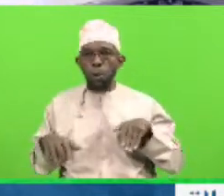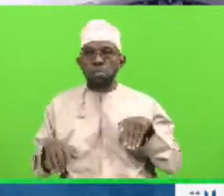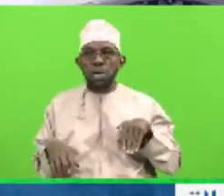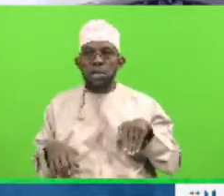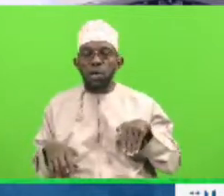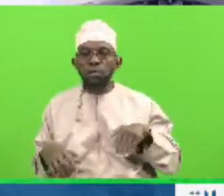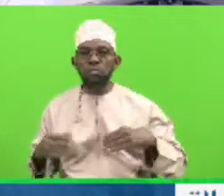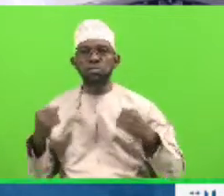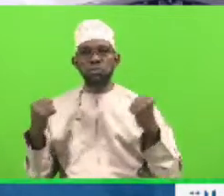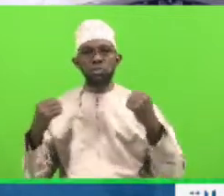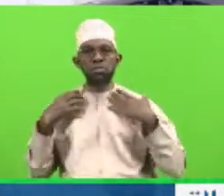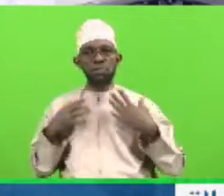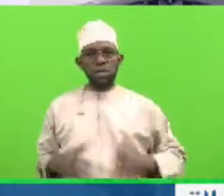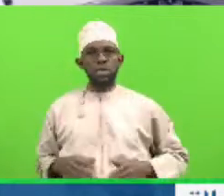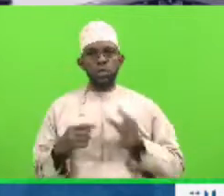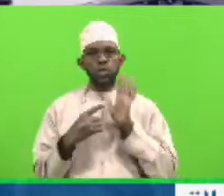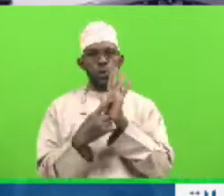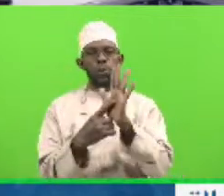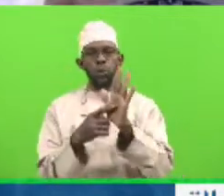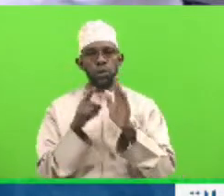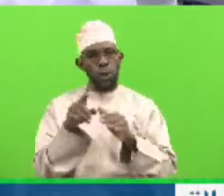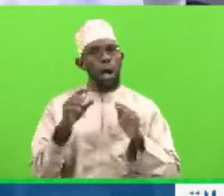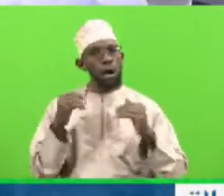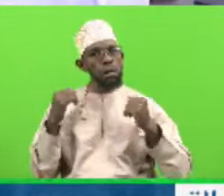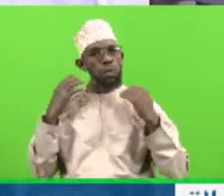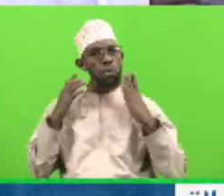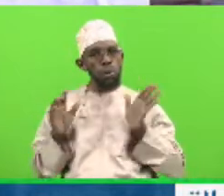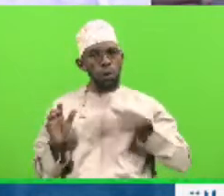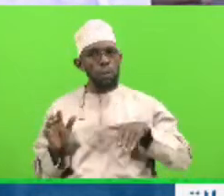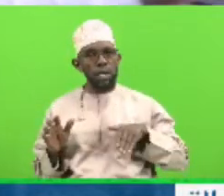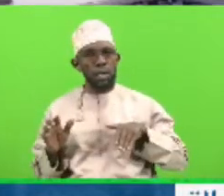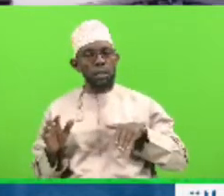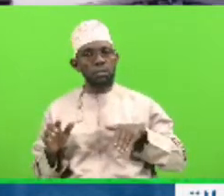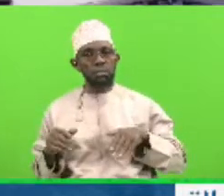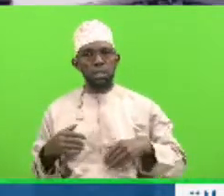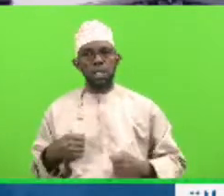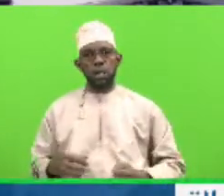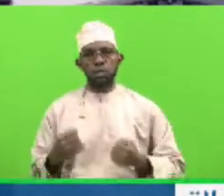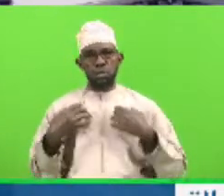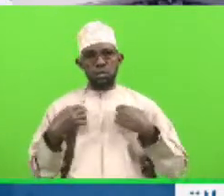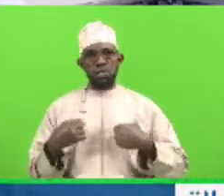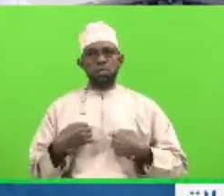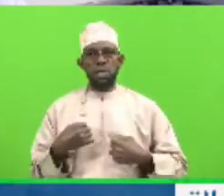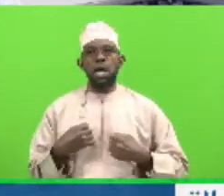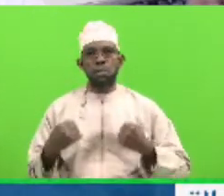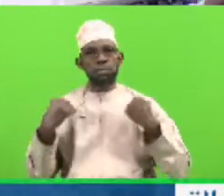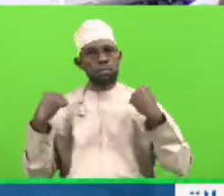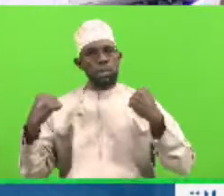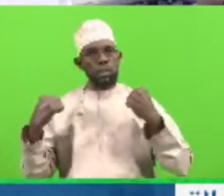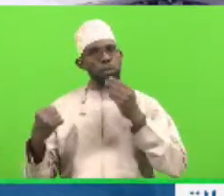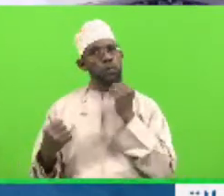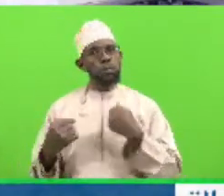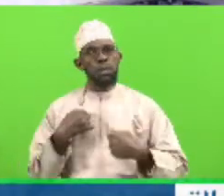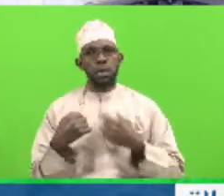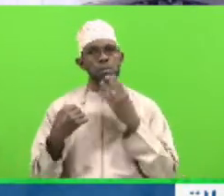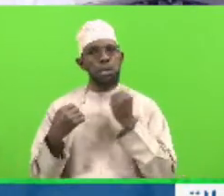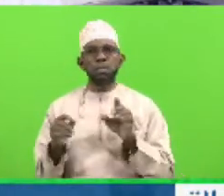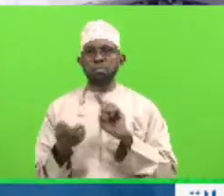whose physical features clearly show that she's a woman, but she identifies herself as a